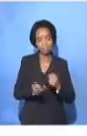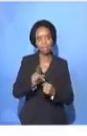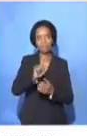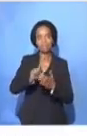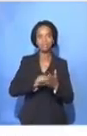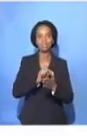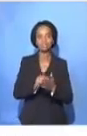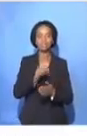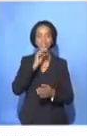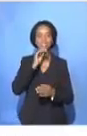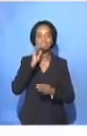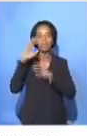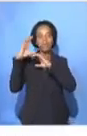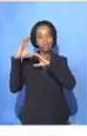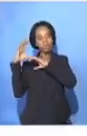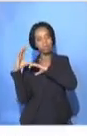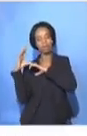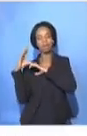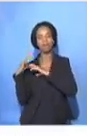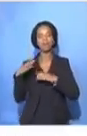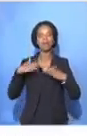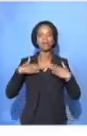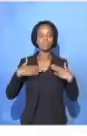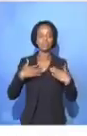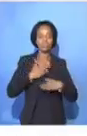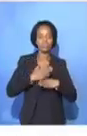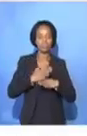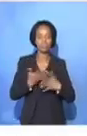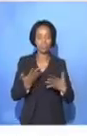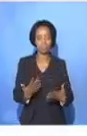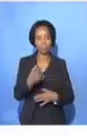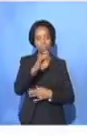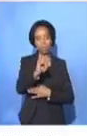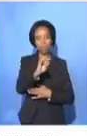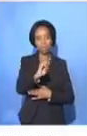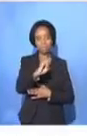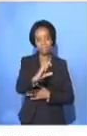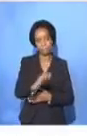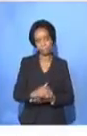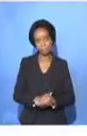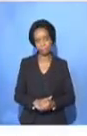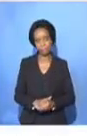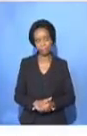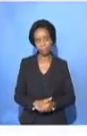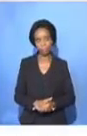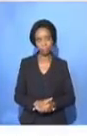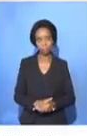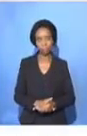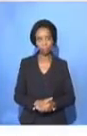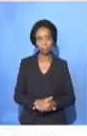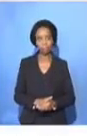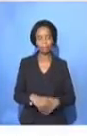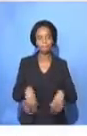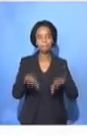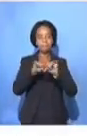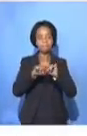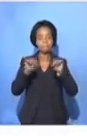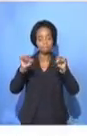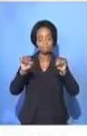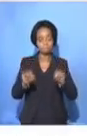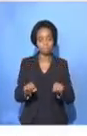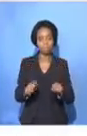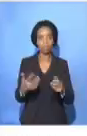additional administrative burdens on the IEC. The system of proportional